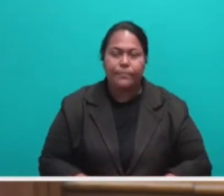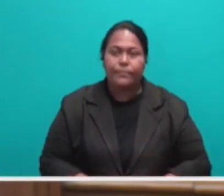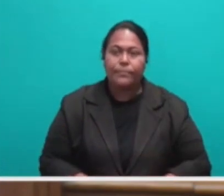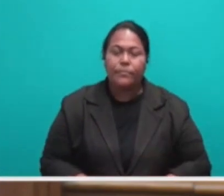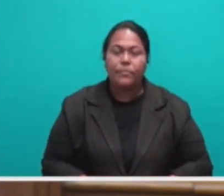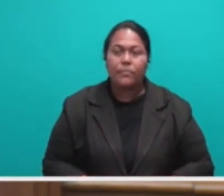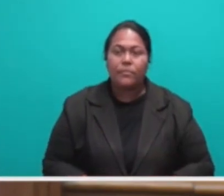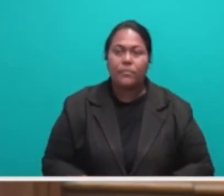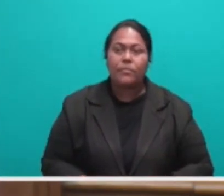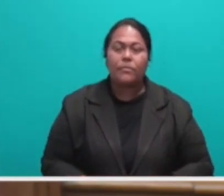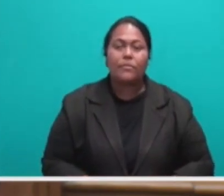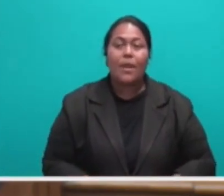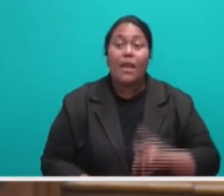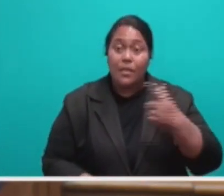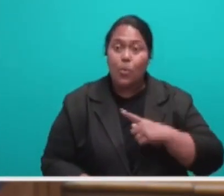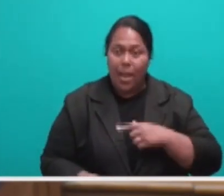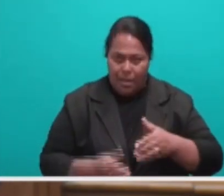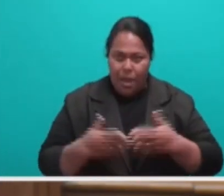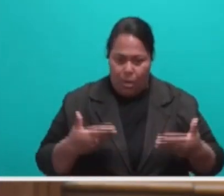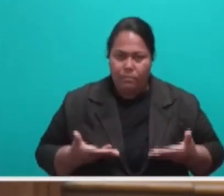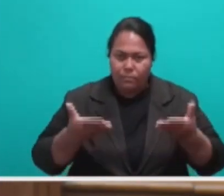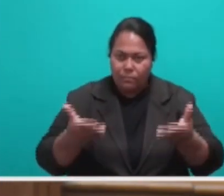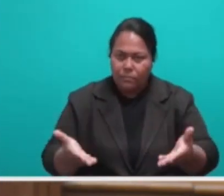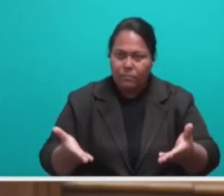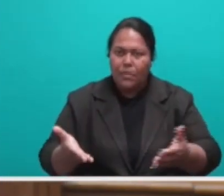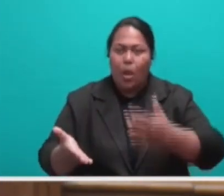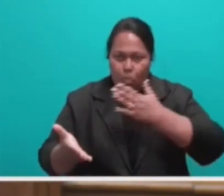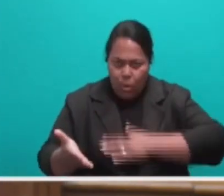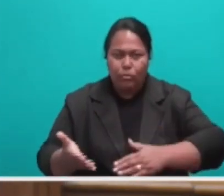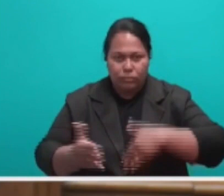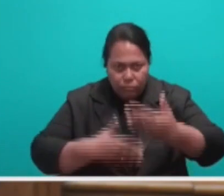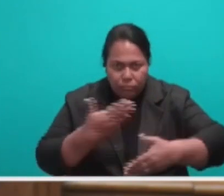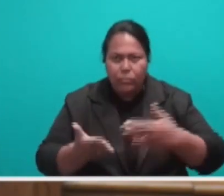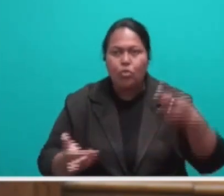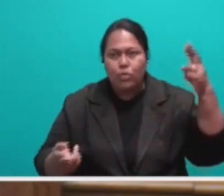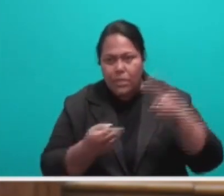this motion is being tabled today to put in place the reductions.